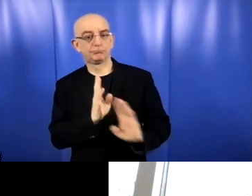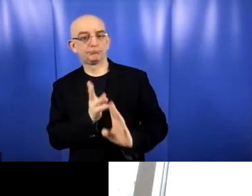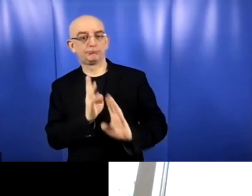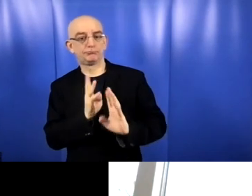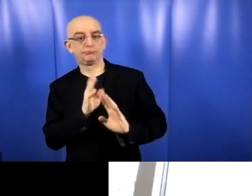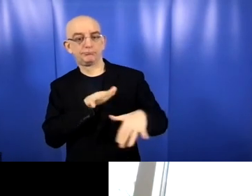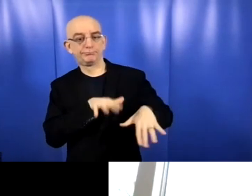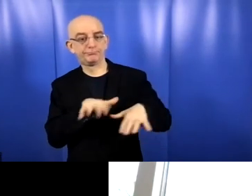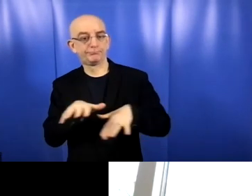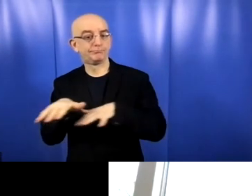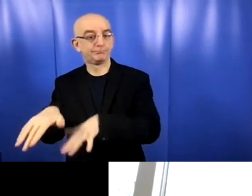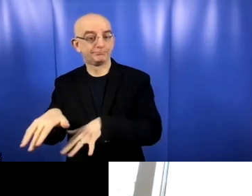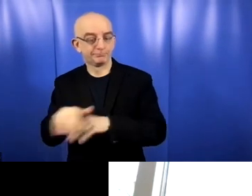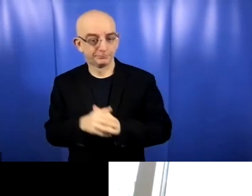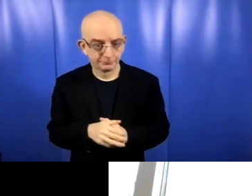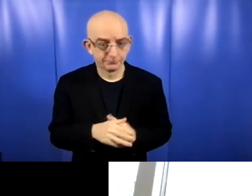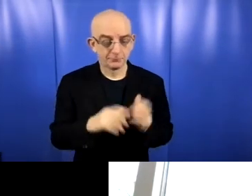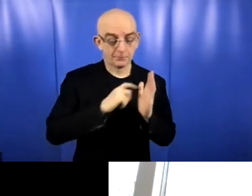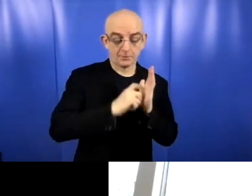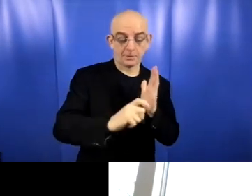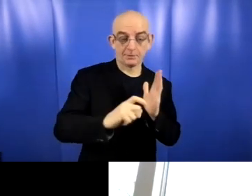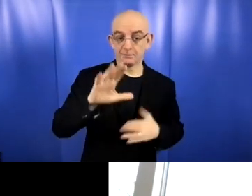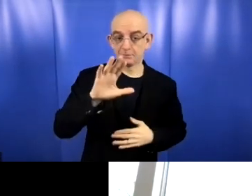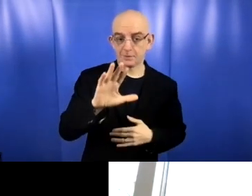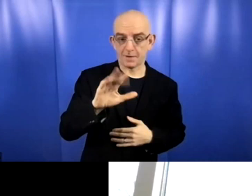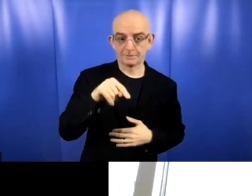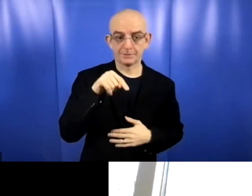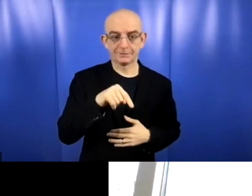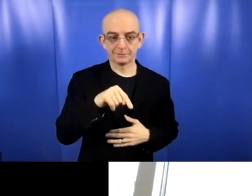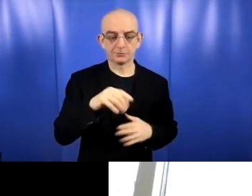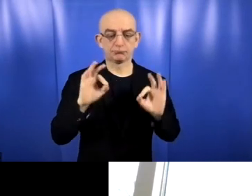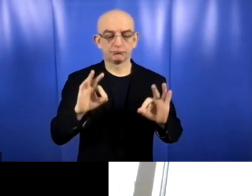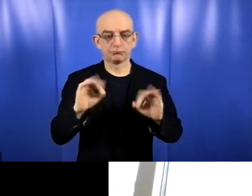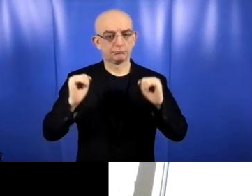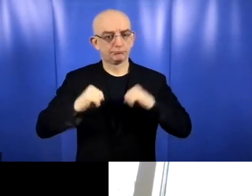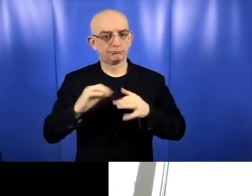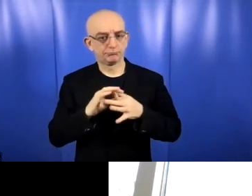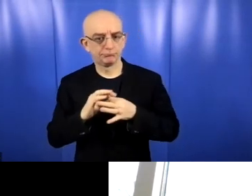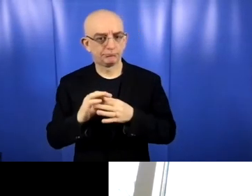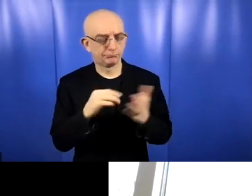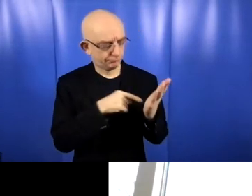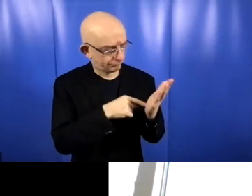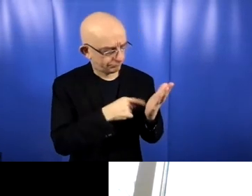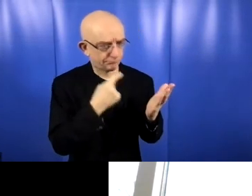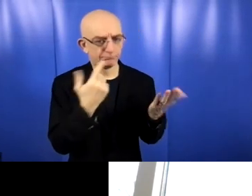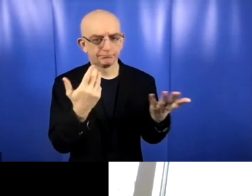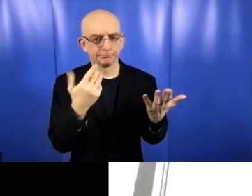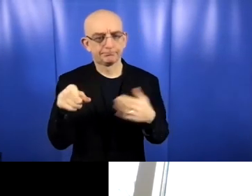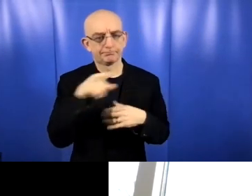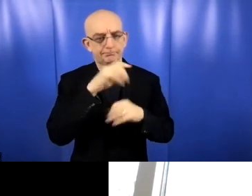burden and responsibility sharing, again, so as better to protect and assist